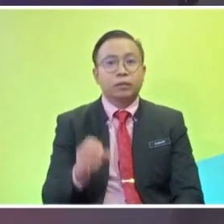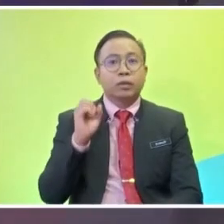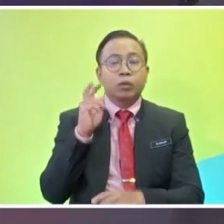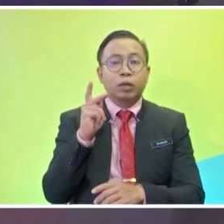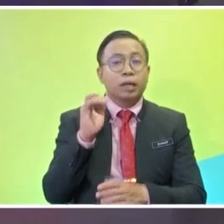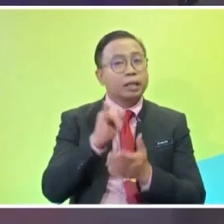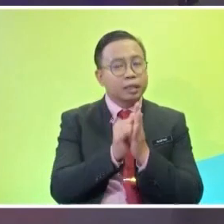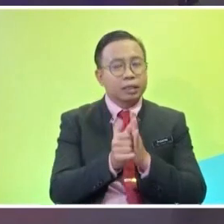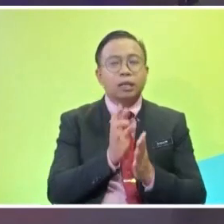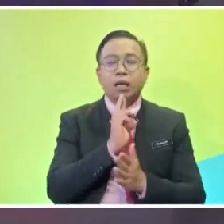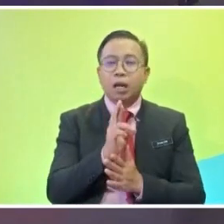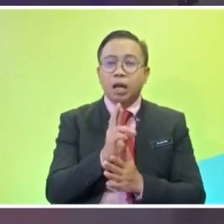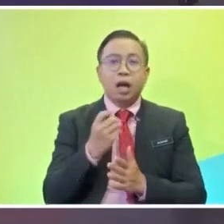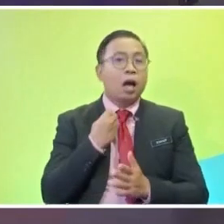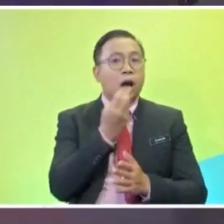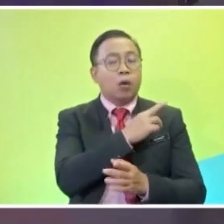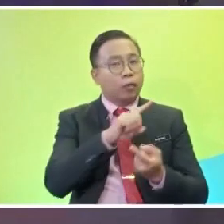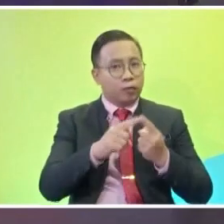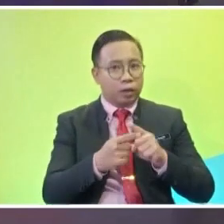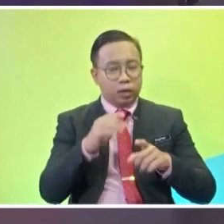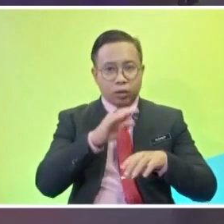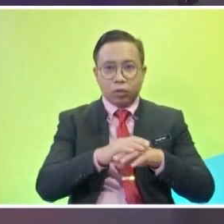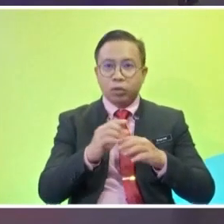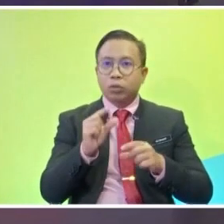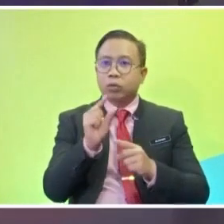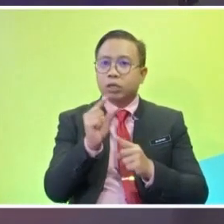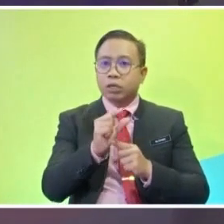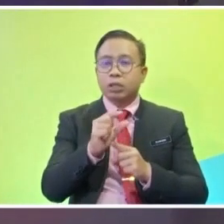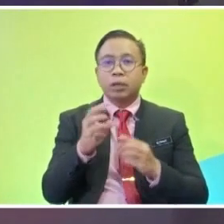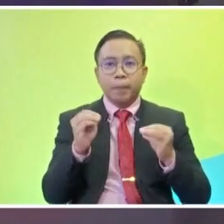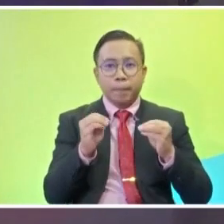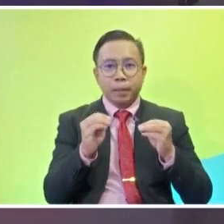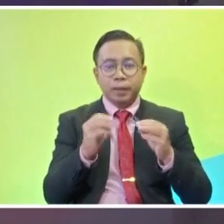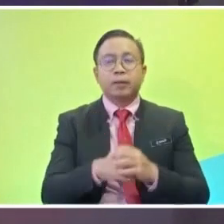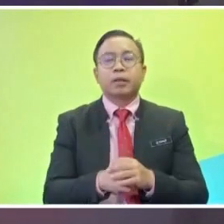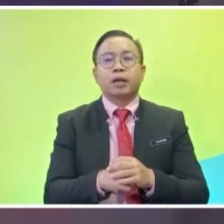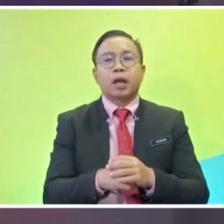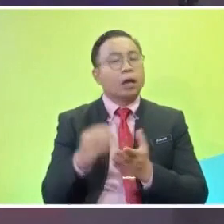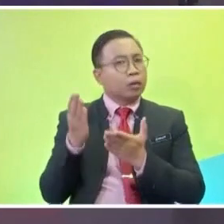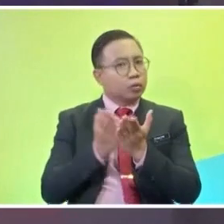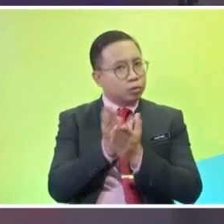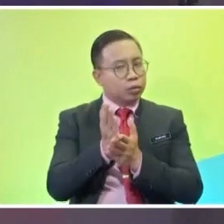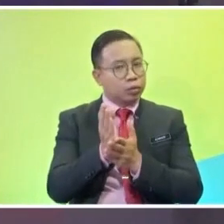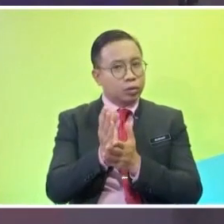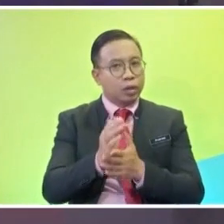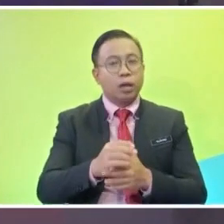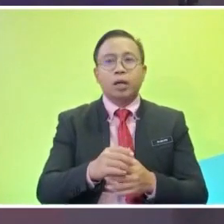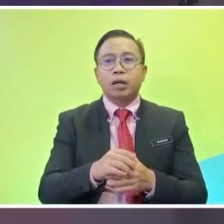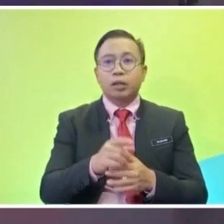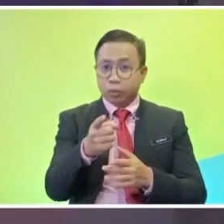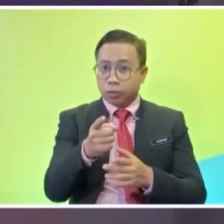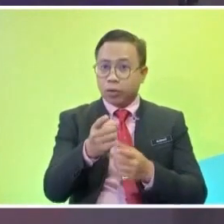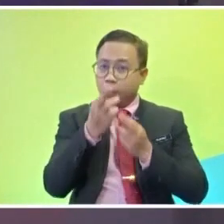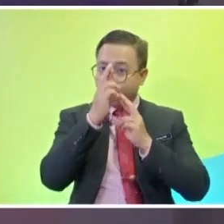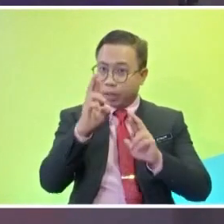so these are our classmates on Google Meets as well as those of you watching at home. But before we proceed, I would like to ask everybody, are you ready for